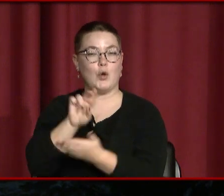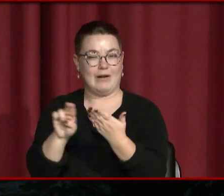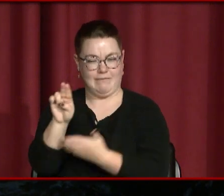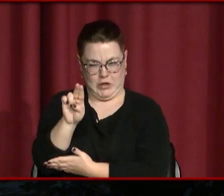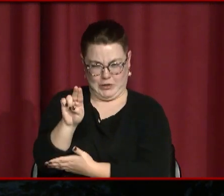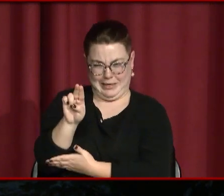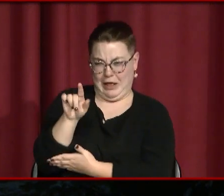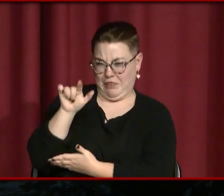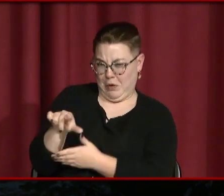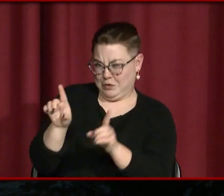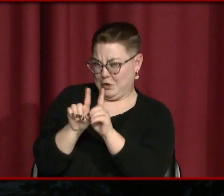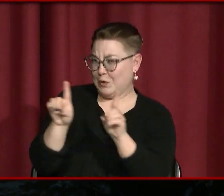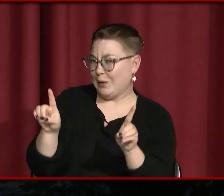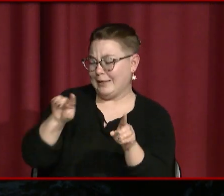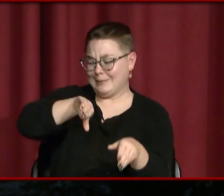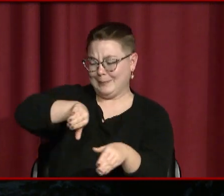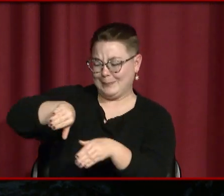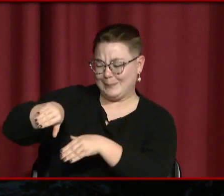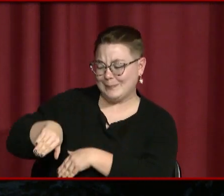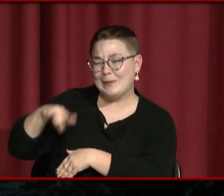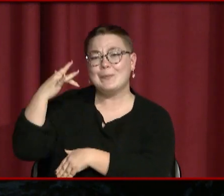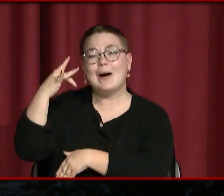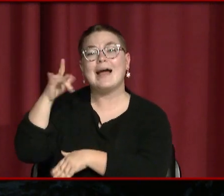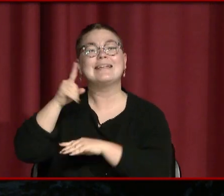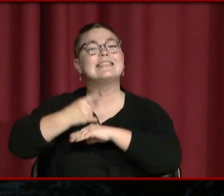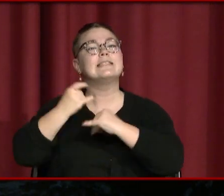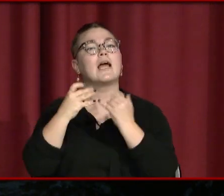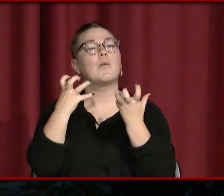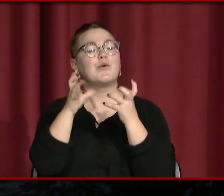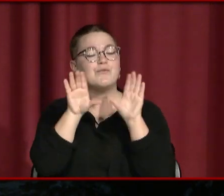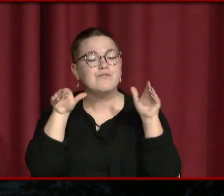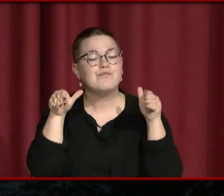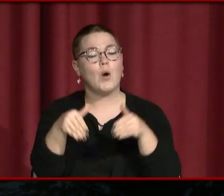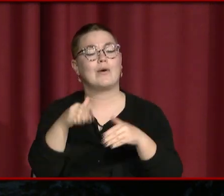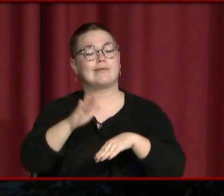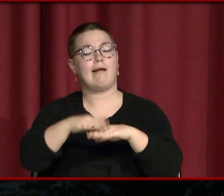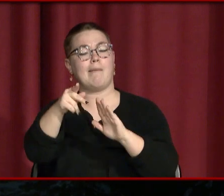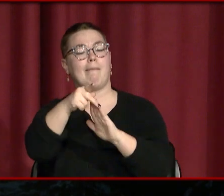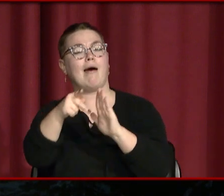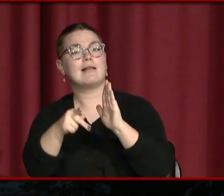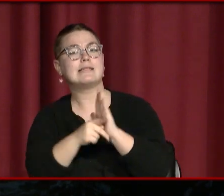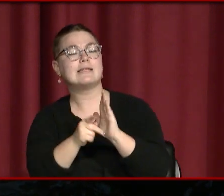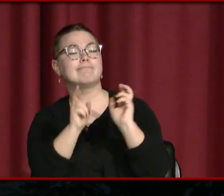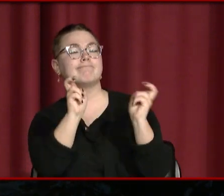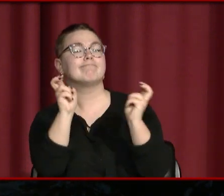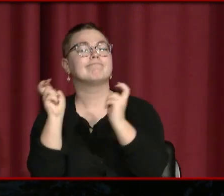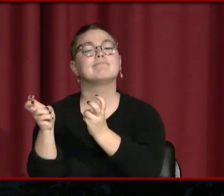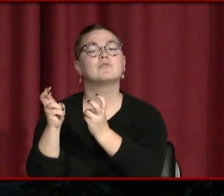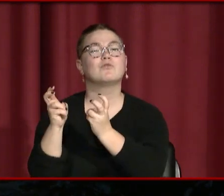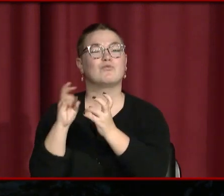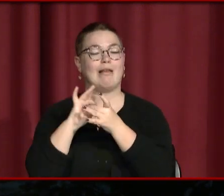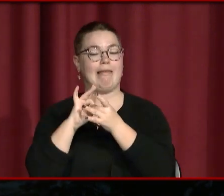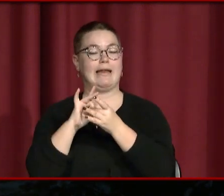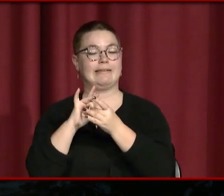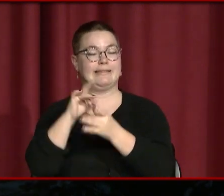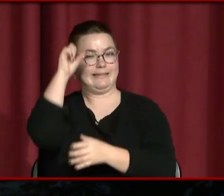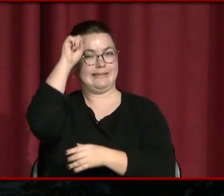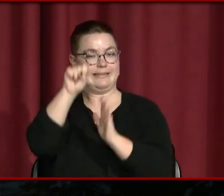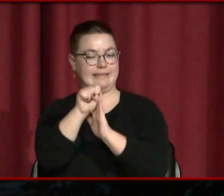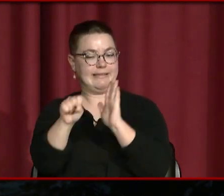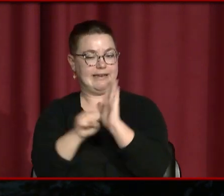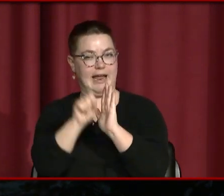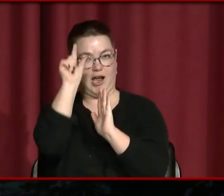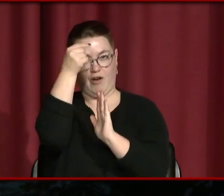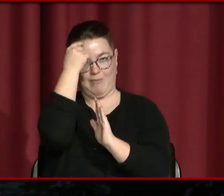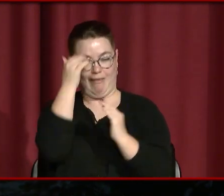conversation, though, because today we're going to really focus in on some policy issues at the state level. And Jen, my hope is that we